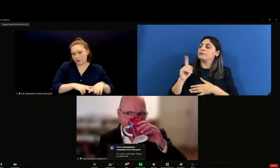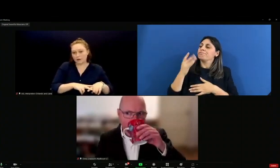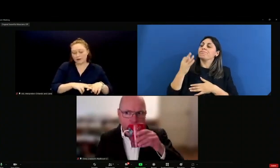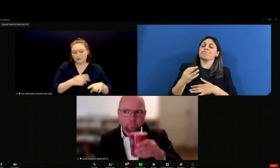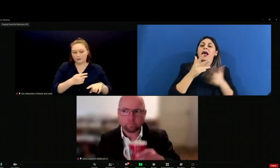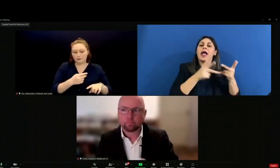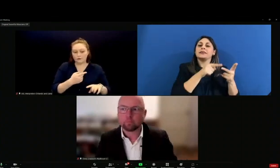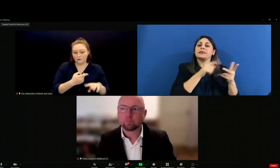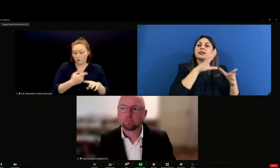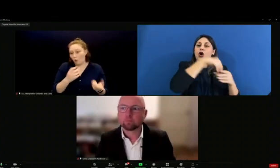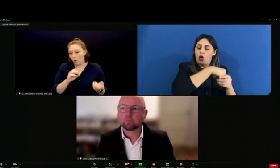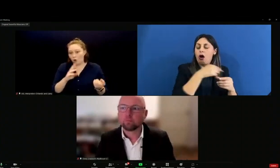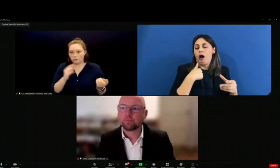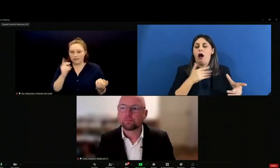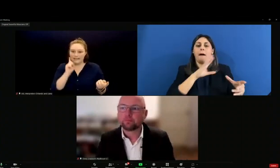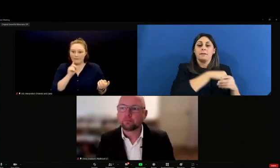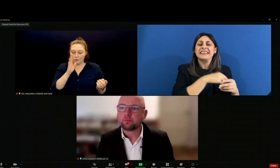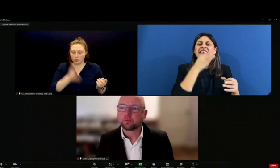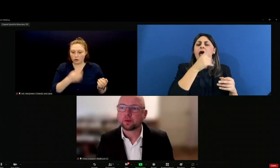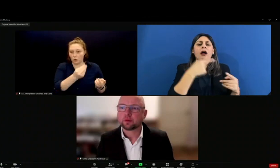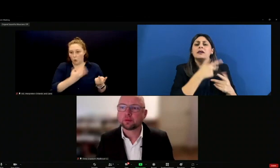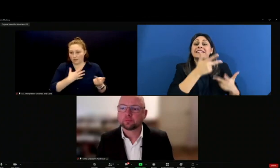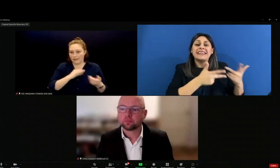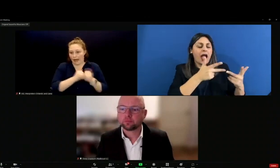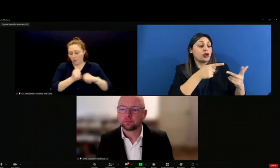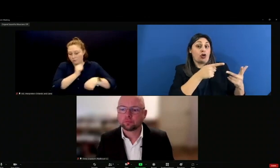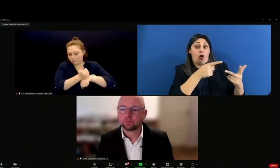deaf participants. So if there was any